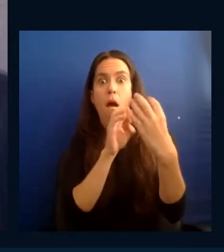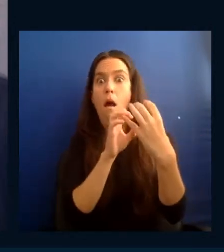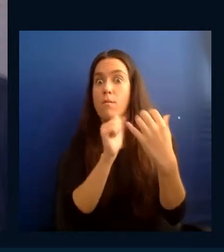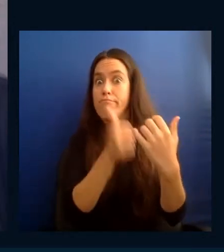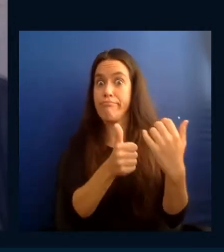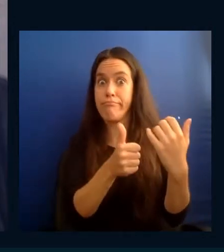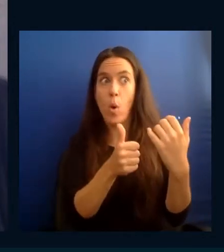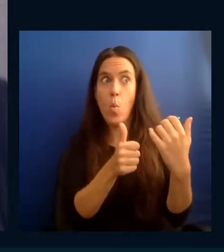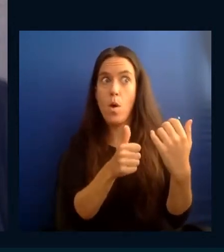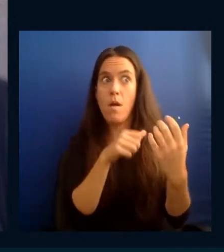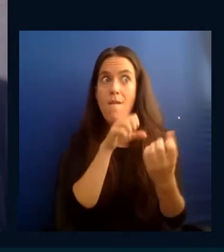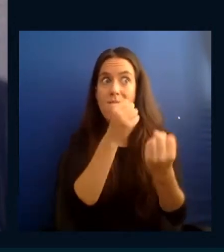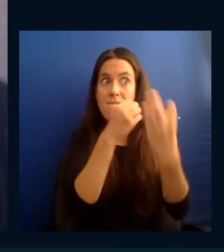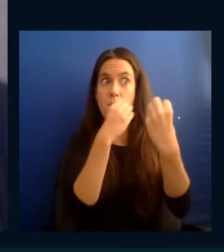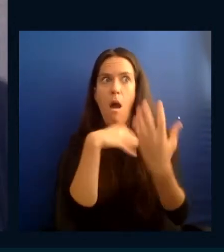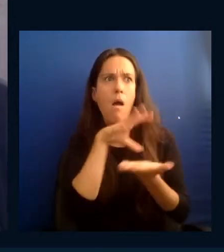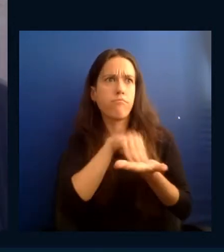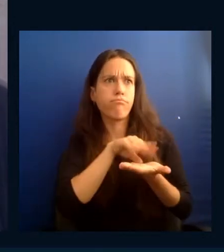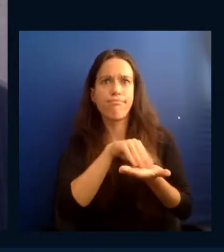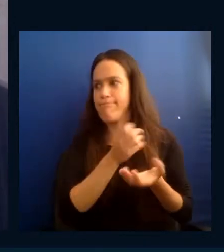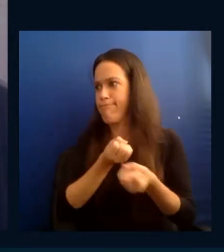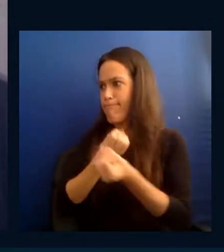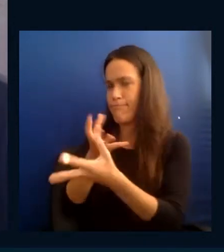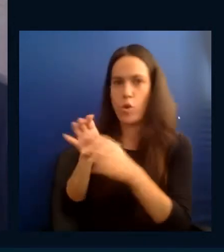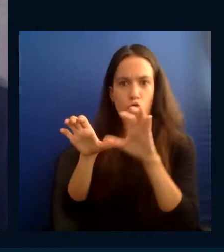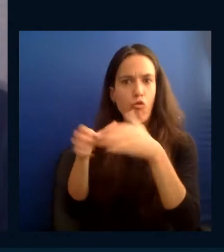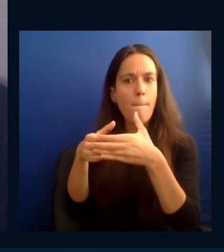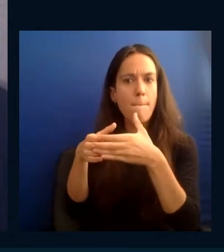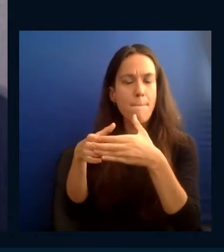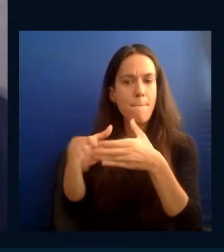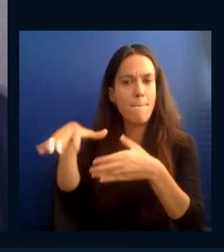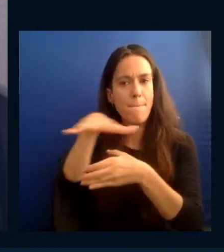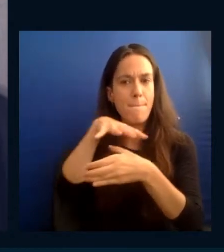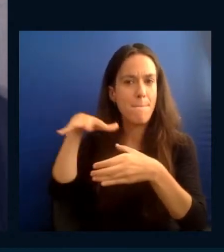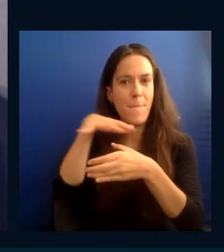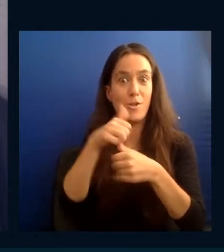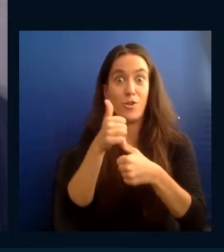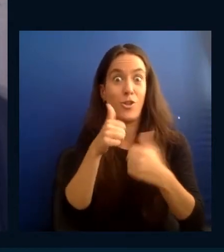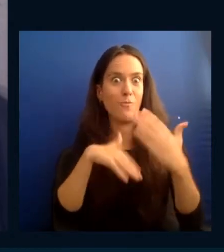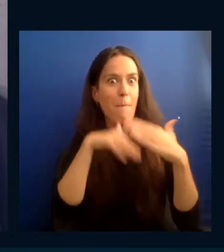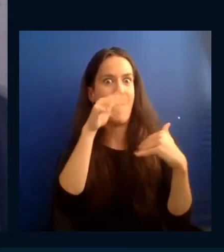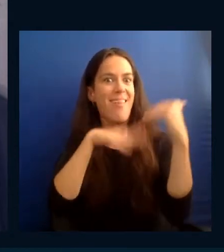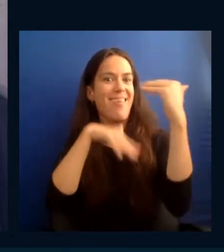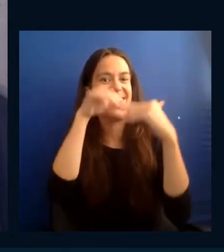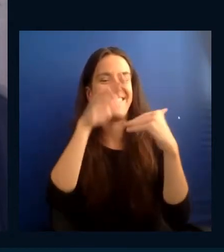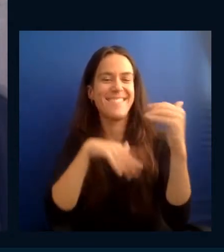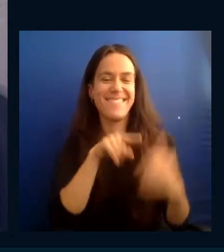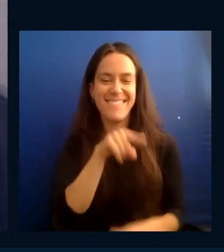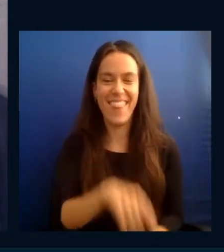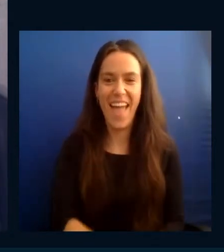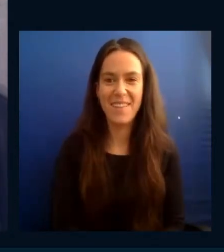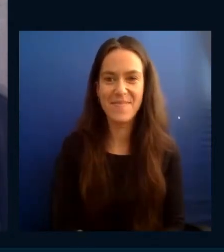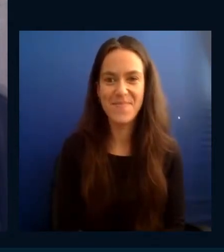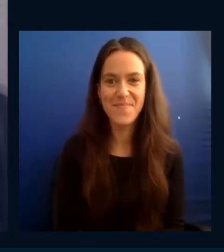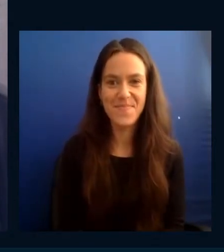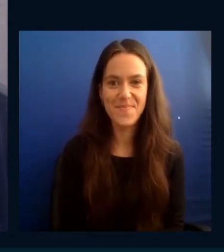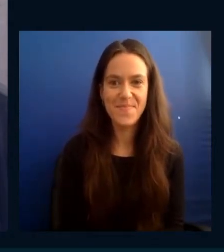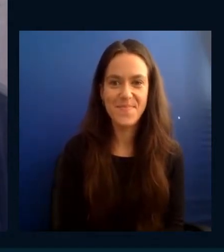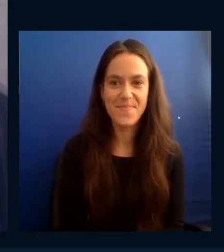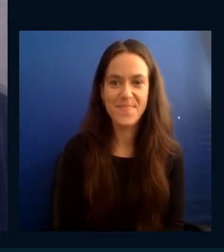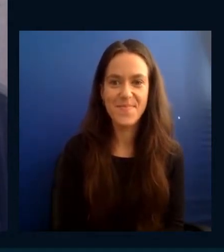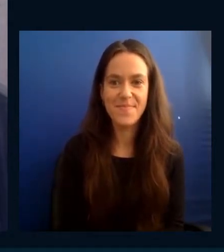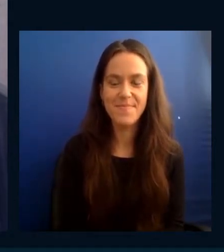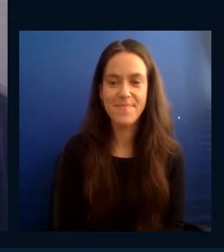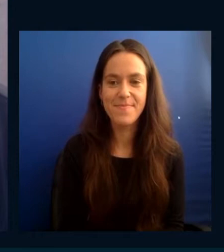engineering. So it's a really cool place to be able to contribute and to build out with customers as well. Yeah, great. So you will do a session